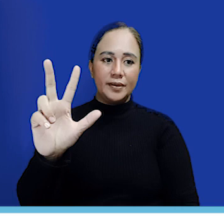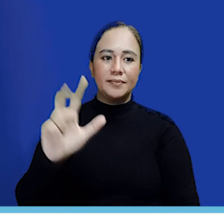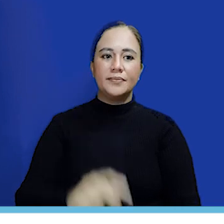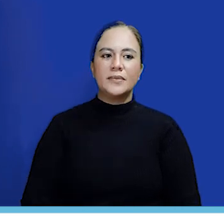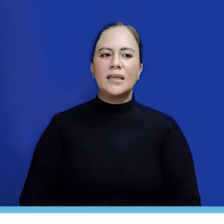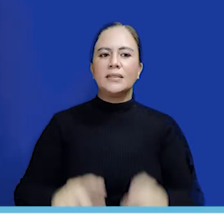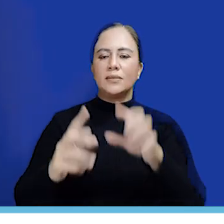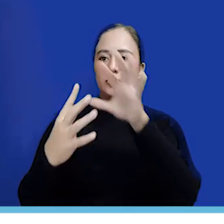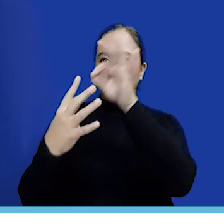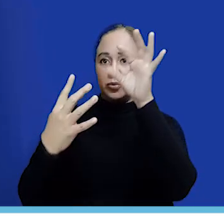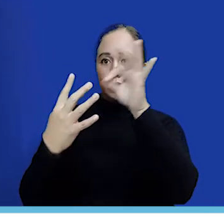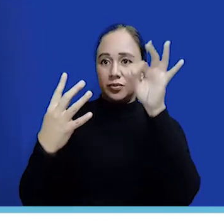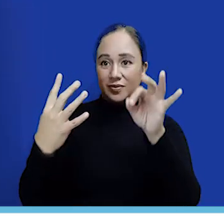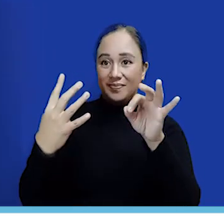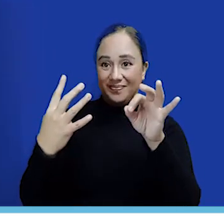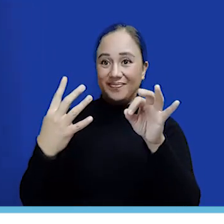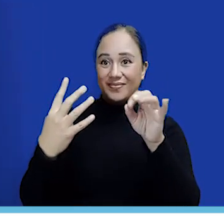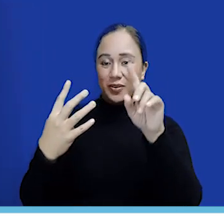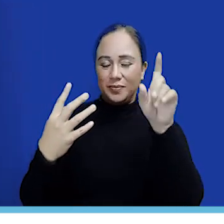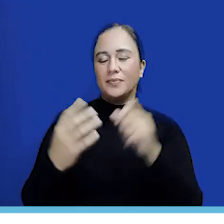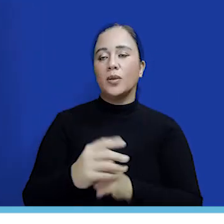3. Multiple choice questions.